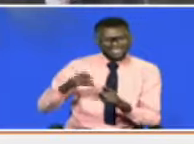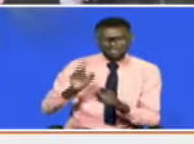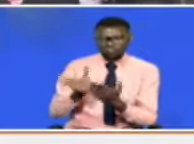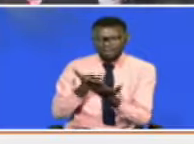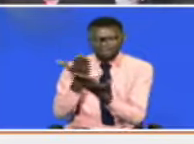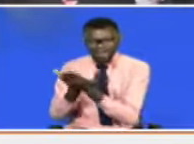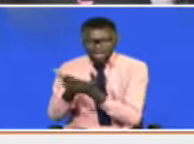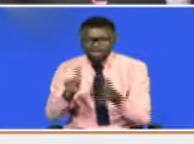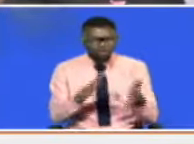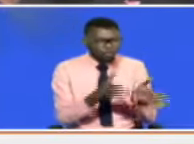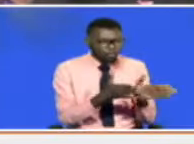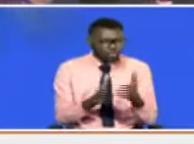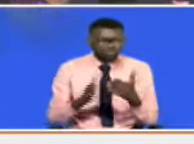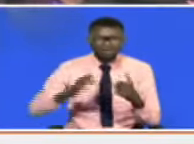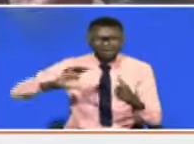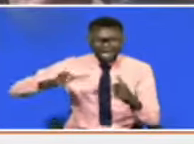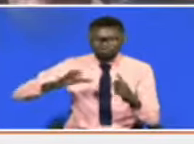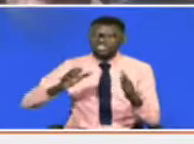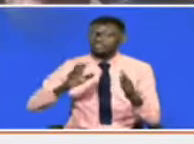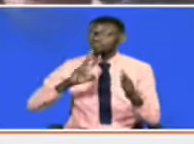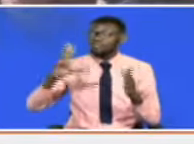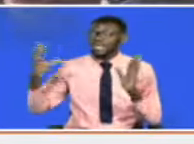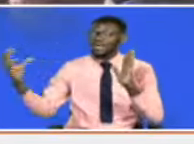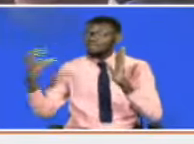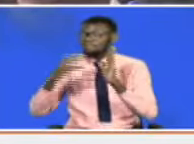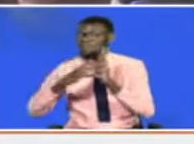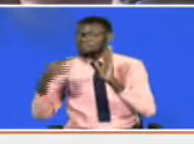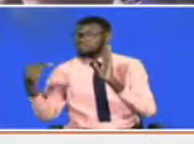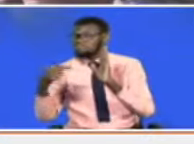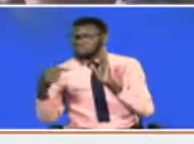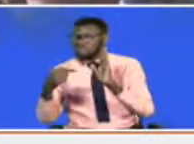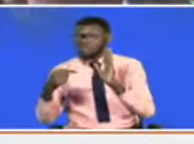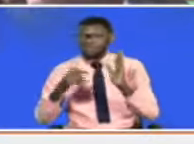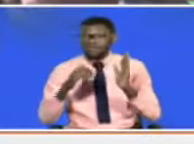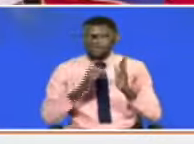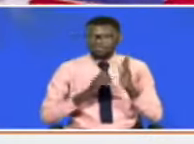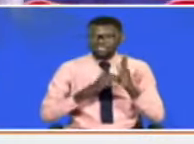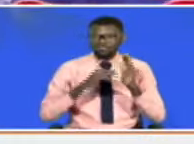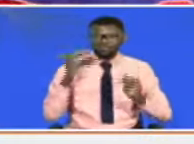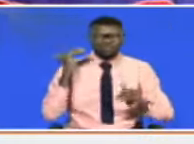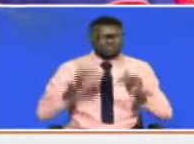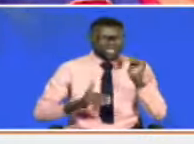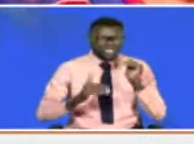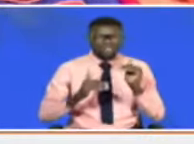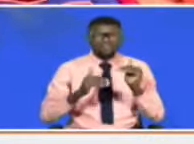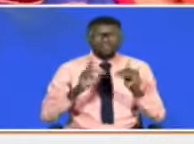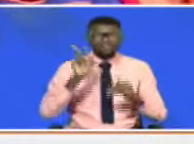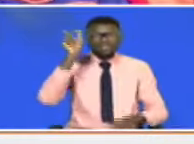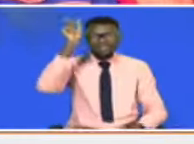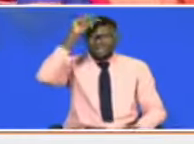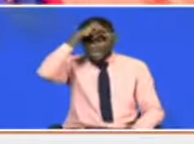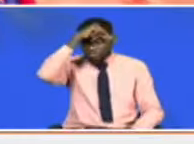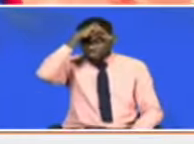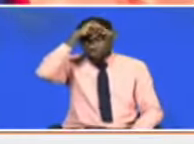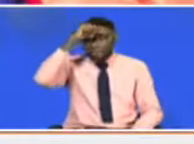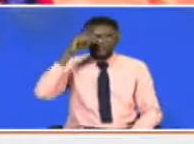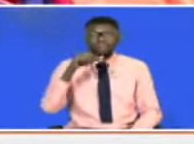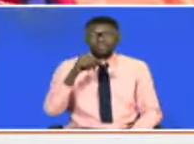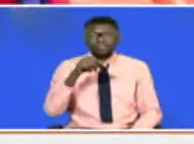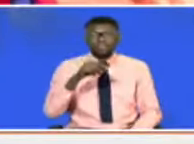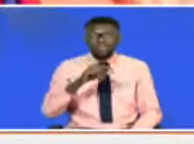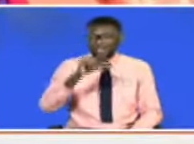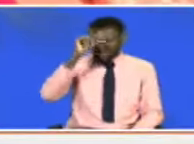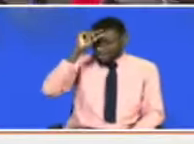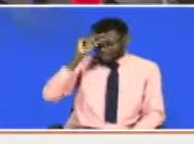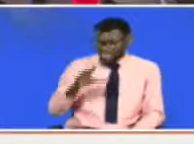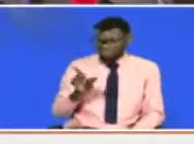county's website. While speaking during the Machakos University 9th graduation, the area governor Wavinya Ndeti pledged